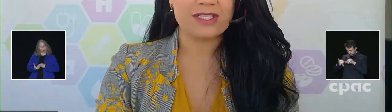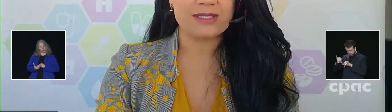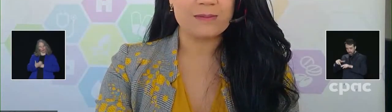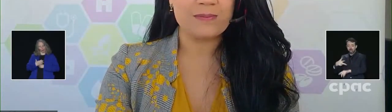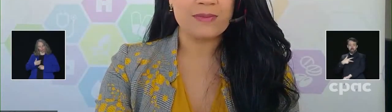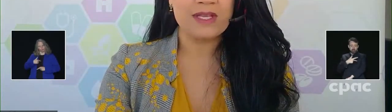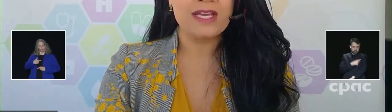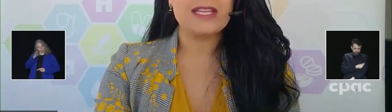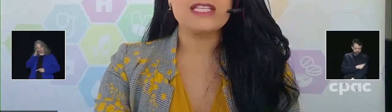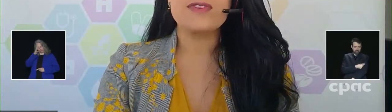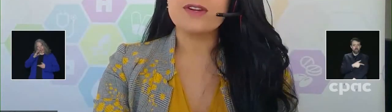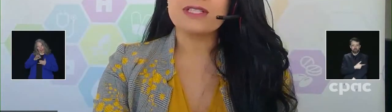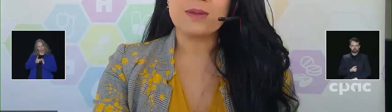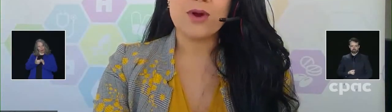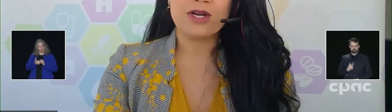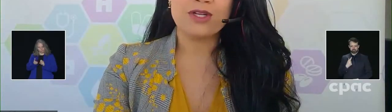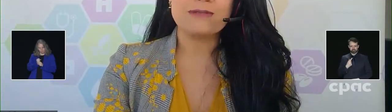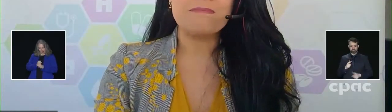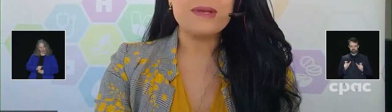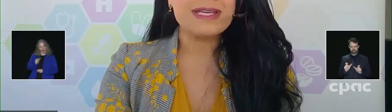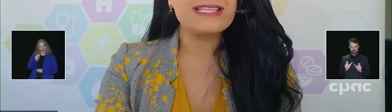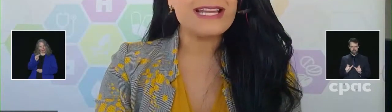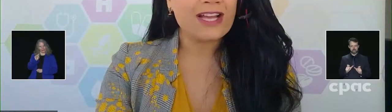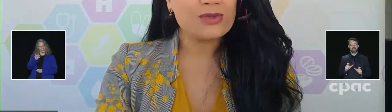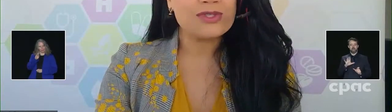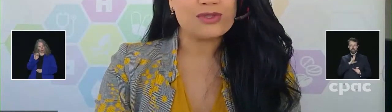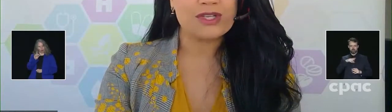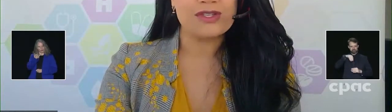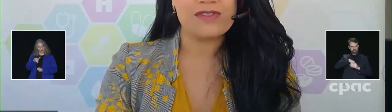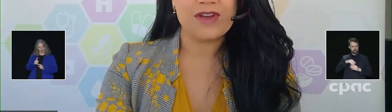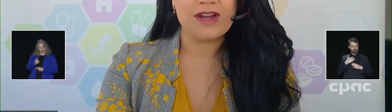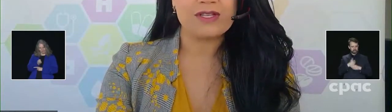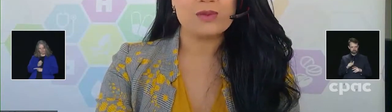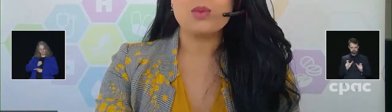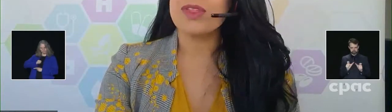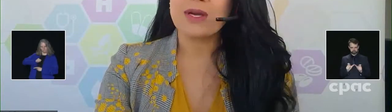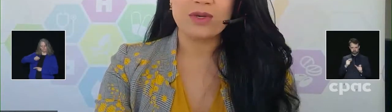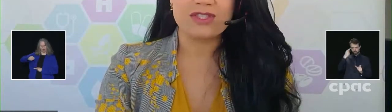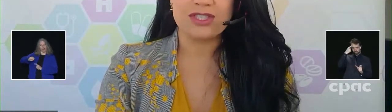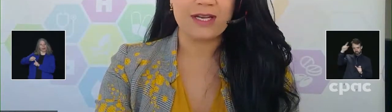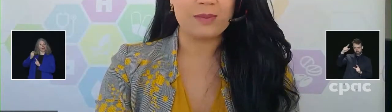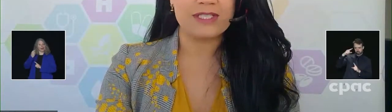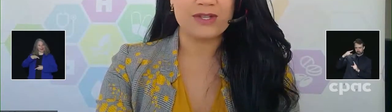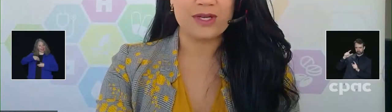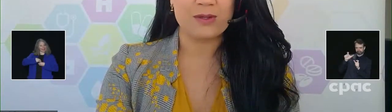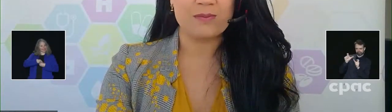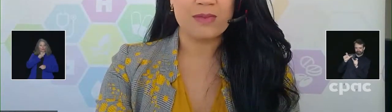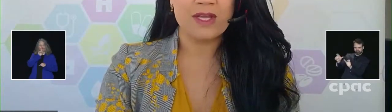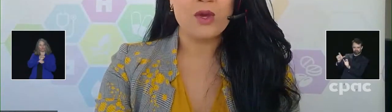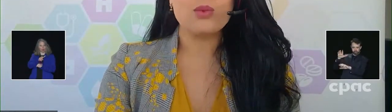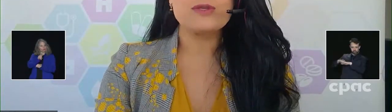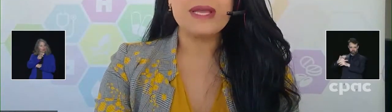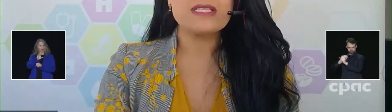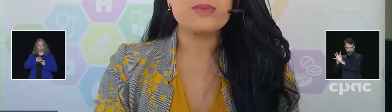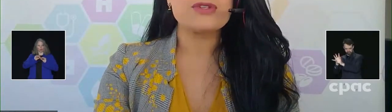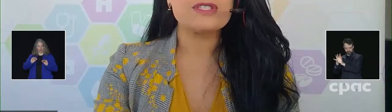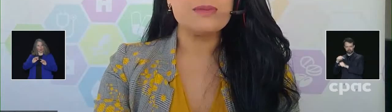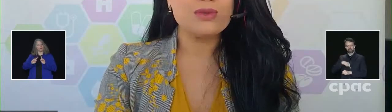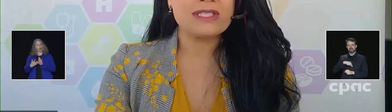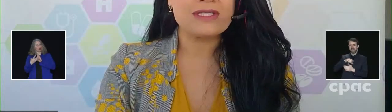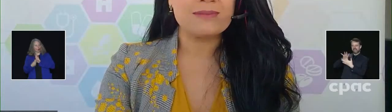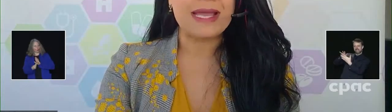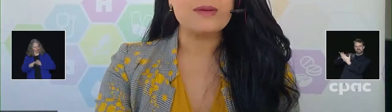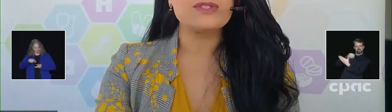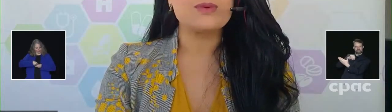the virus. These virus-like particles mimic the natural structure of the virus without its genetic material, which makes a